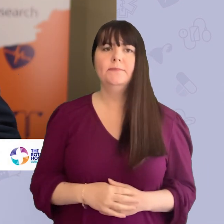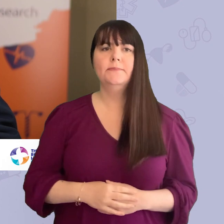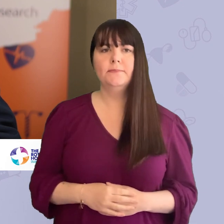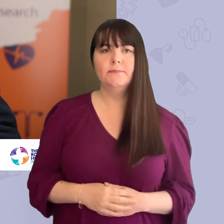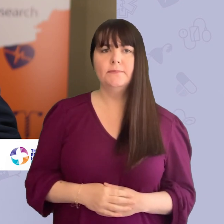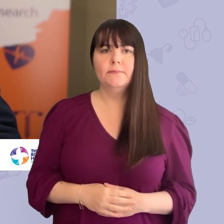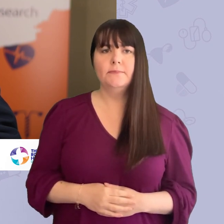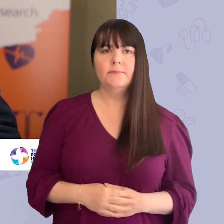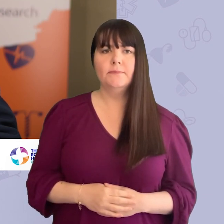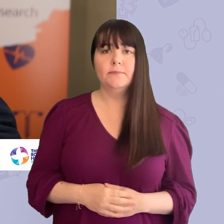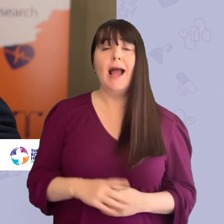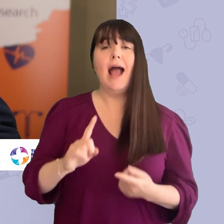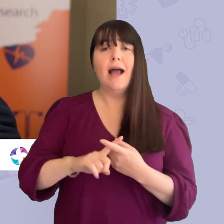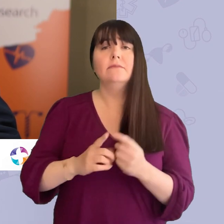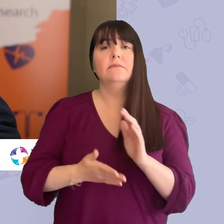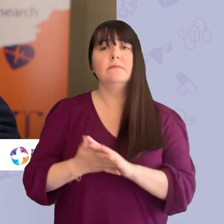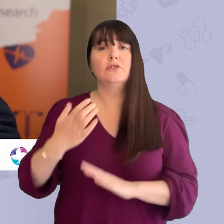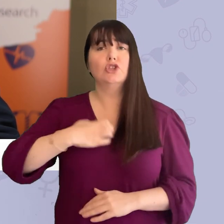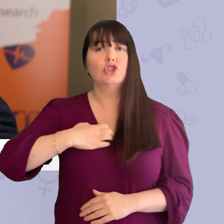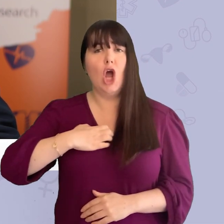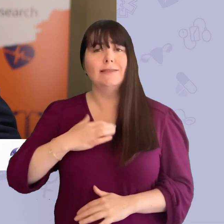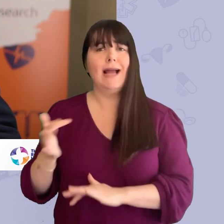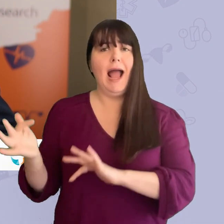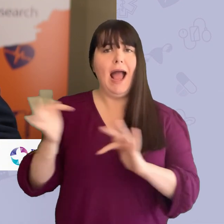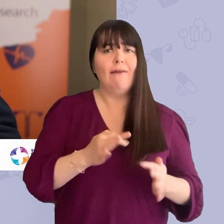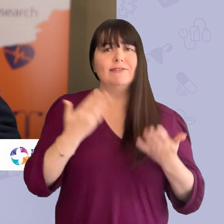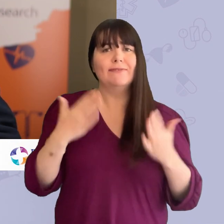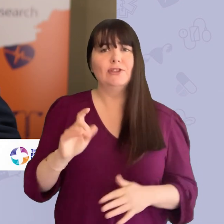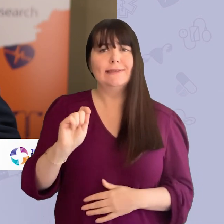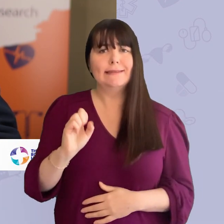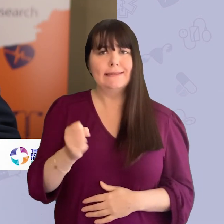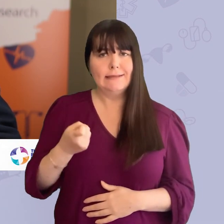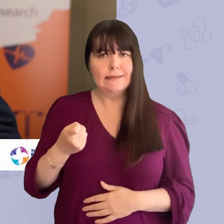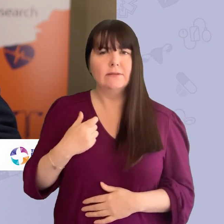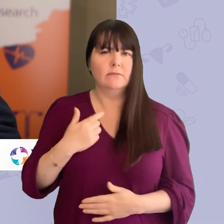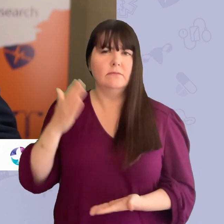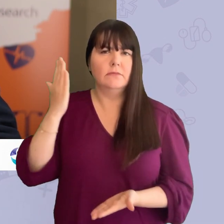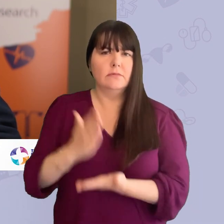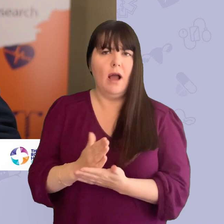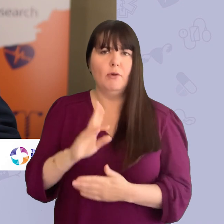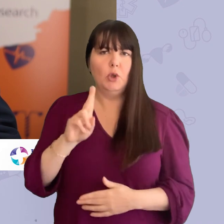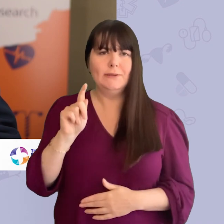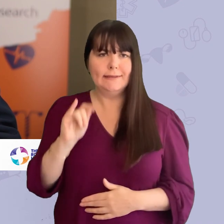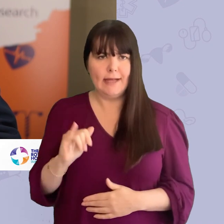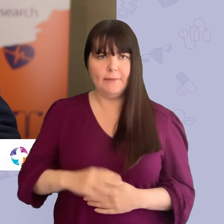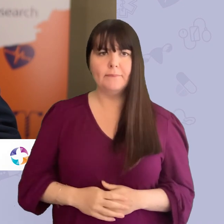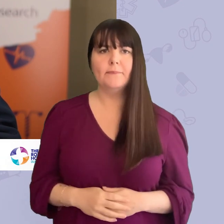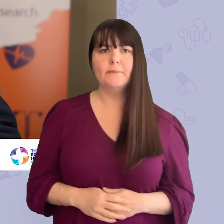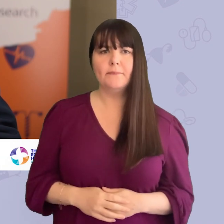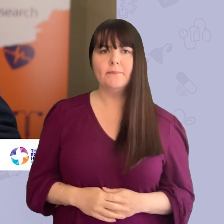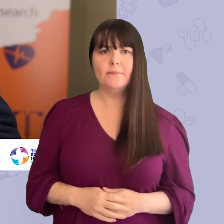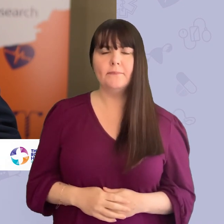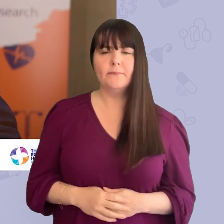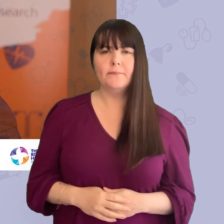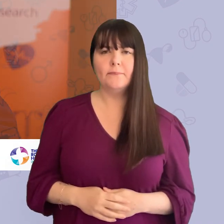after sex, which is why it's also a good idea to empty the bladder soon after having